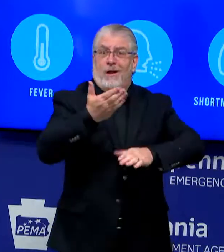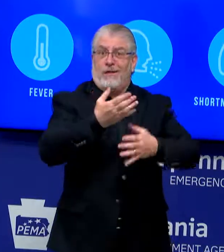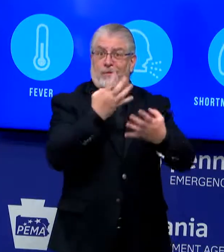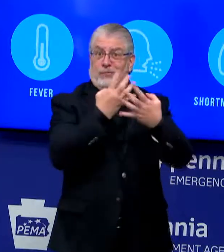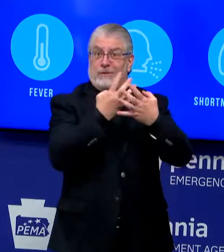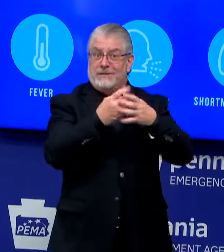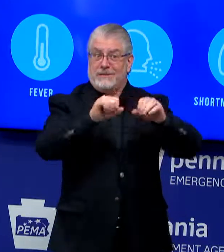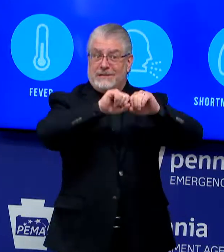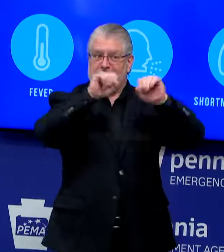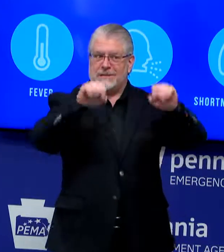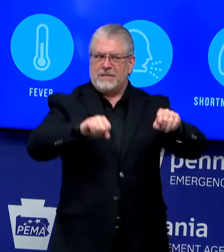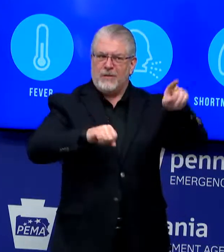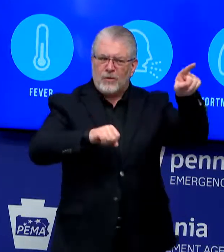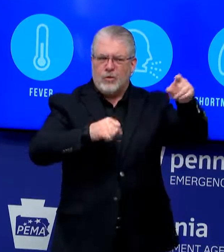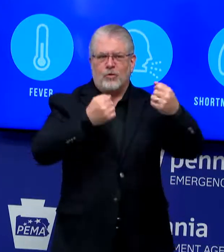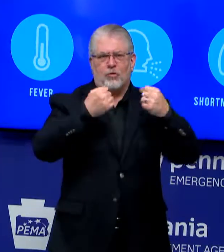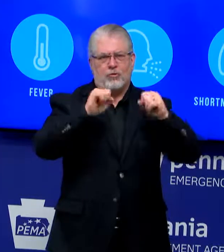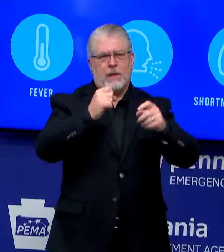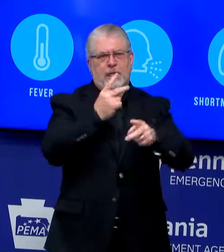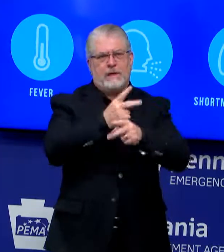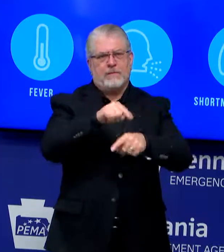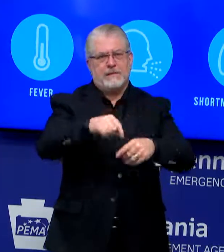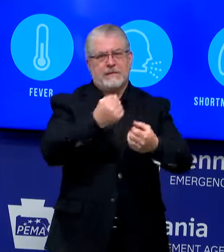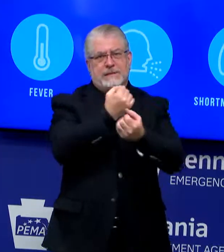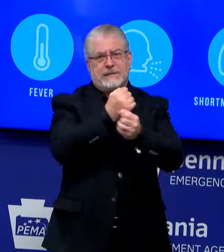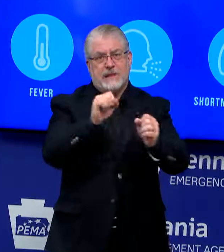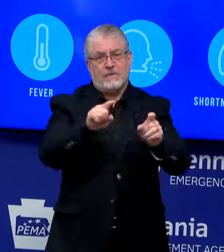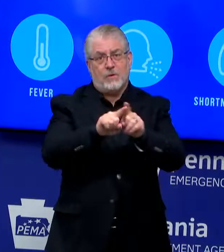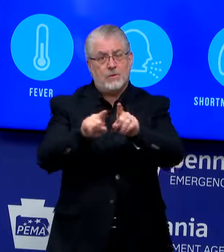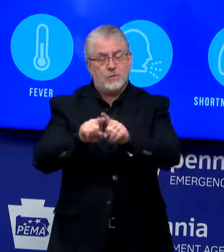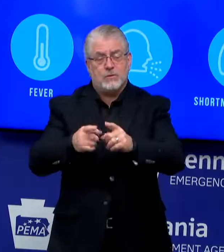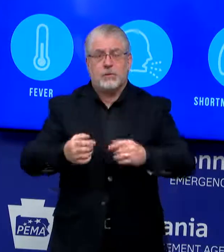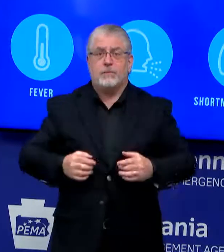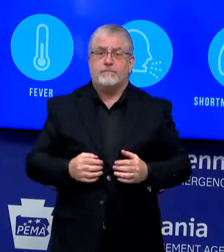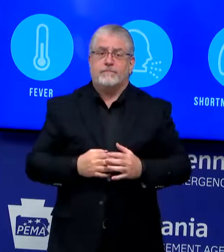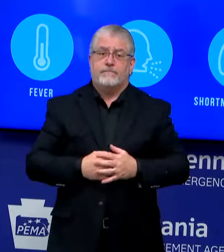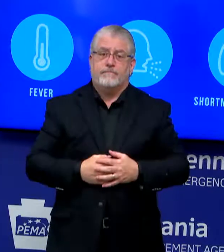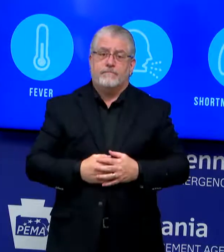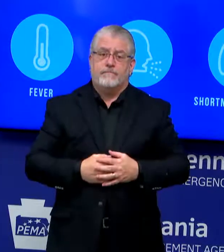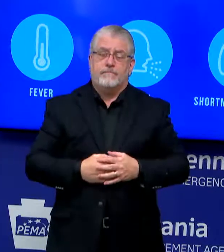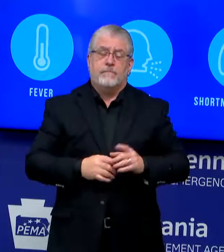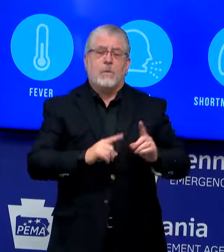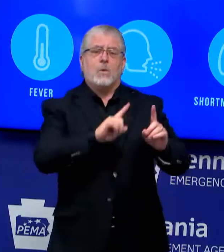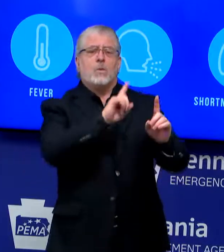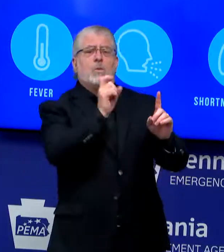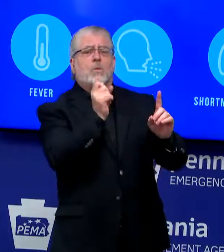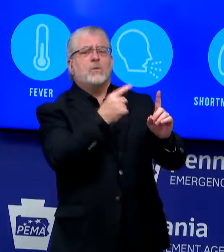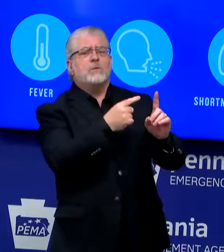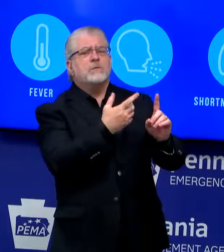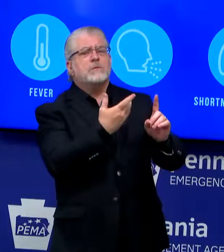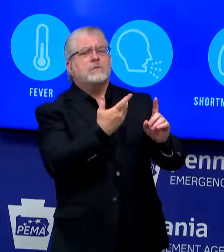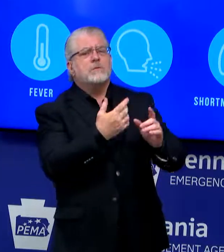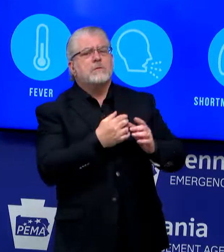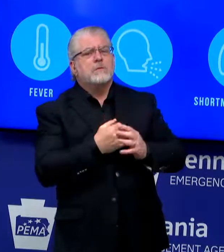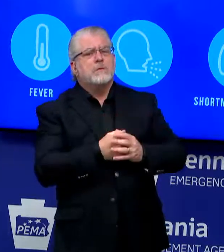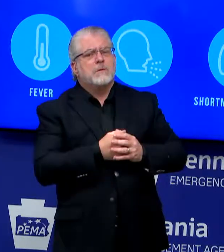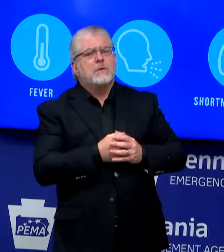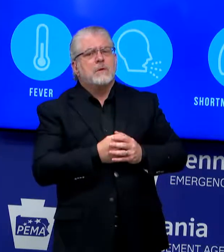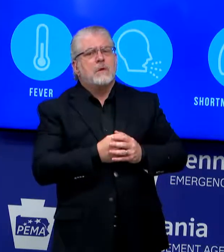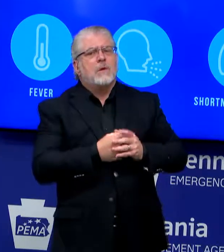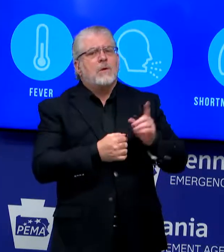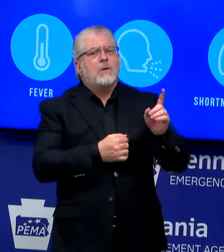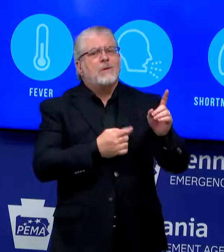Secretary, the next question is for you. From ABC 27, we've seen a surge in cases in nursing homes around the